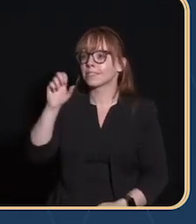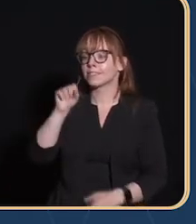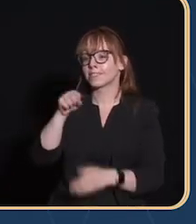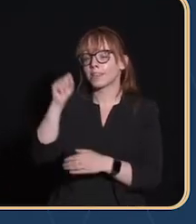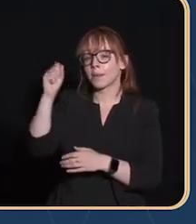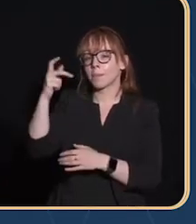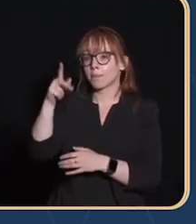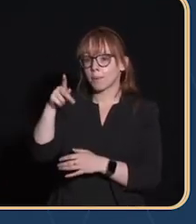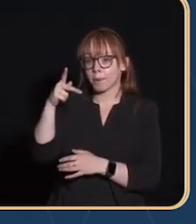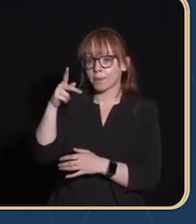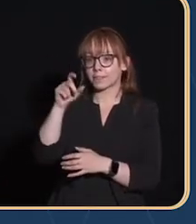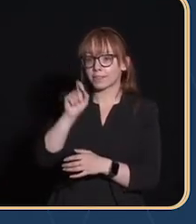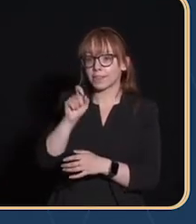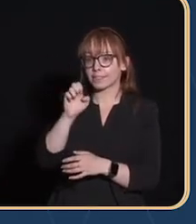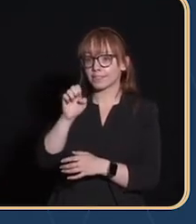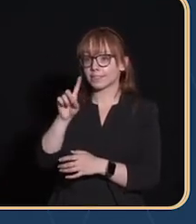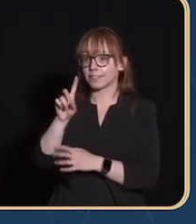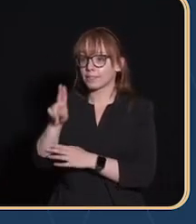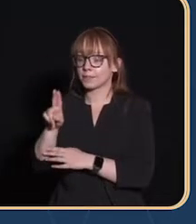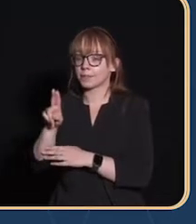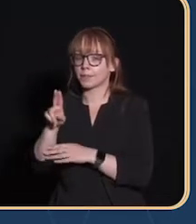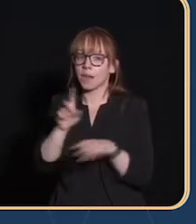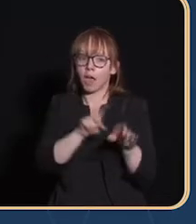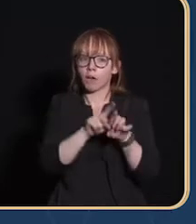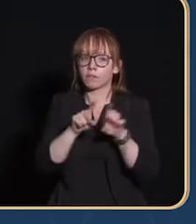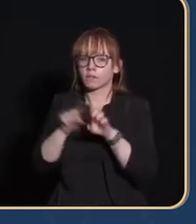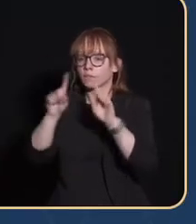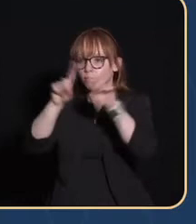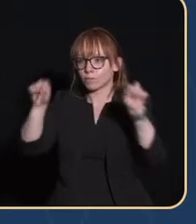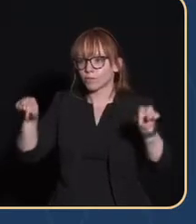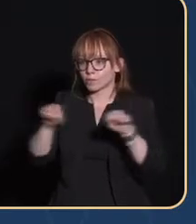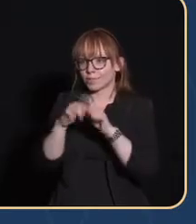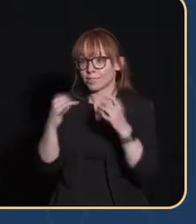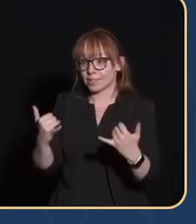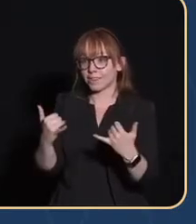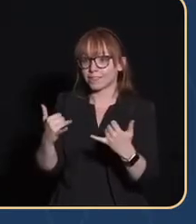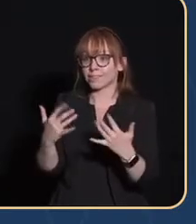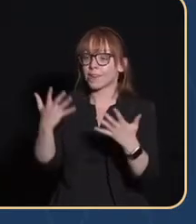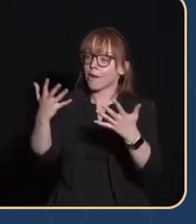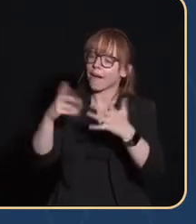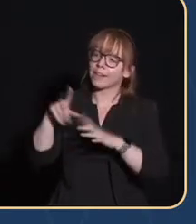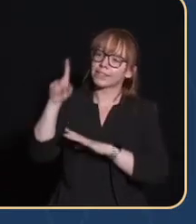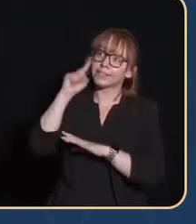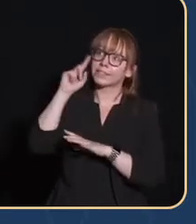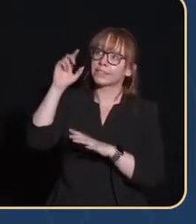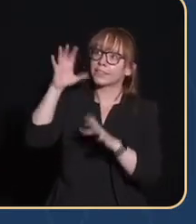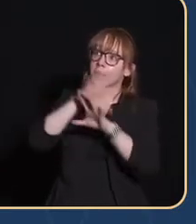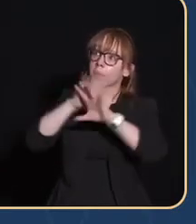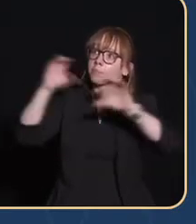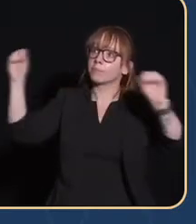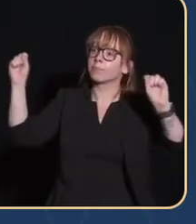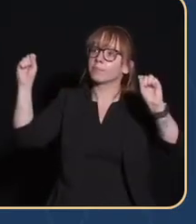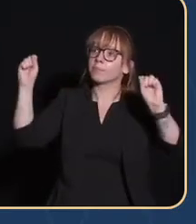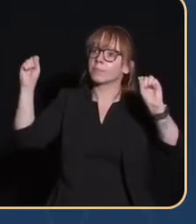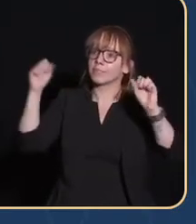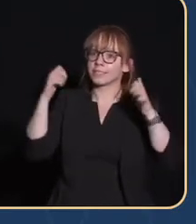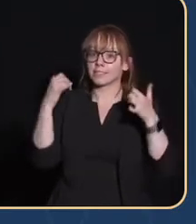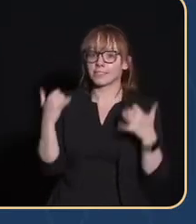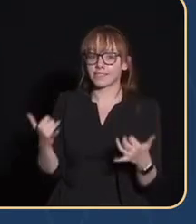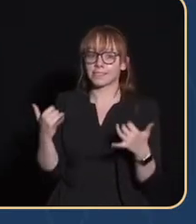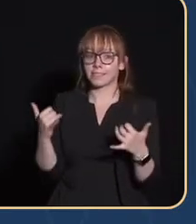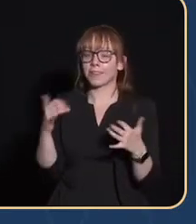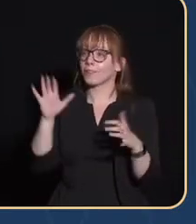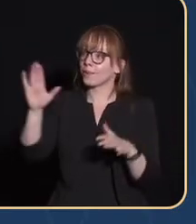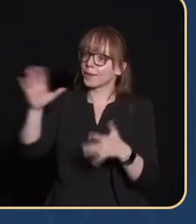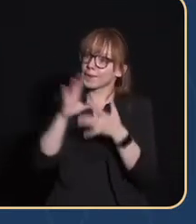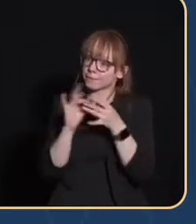stpaul.edu website and on your screen. Now let's listen to St. Paul College President, Dr. Deidra Peaslee.